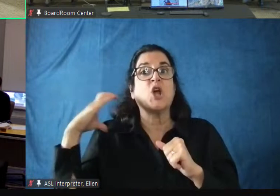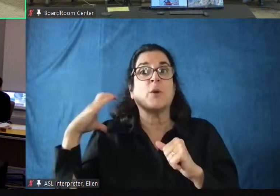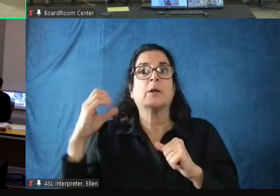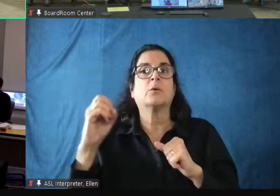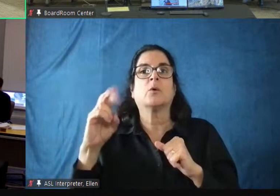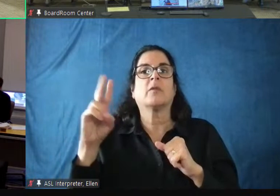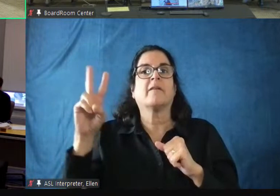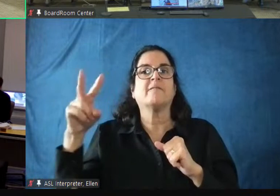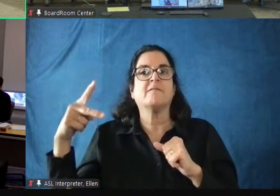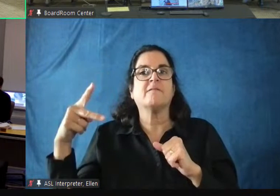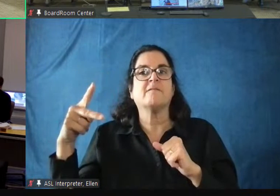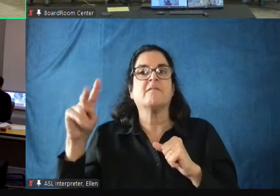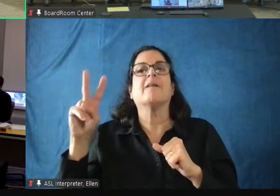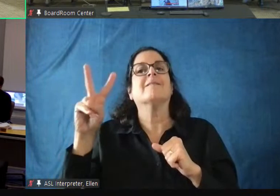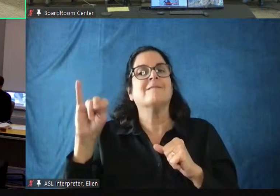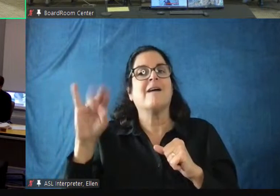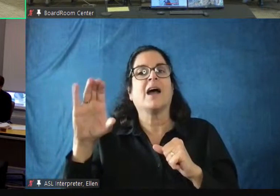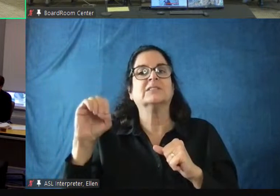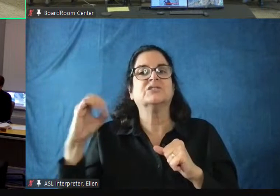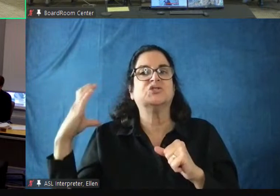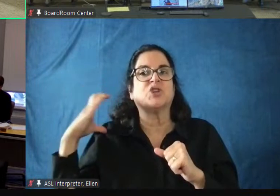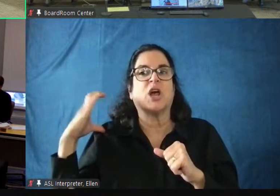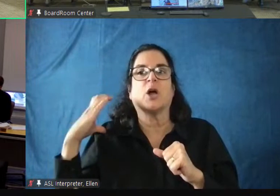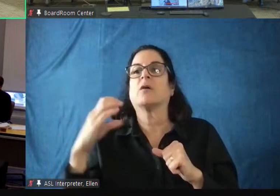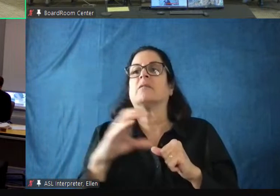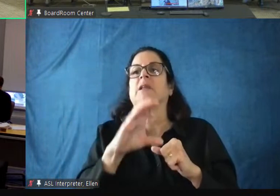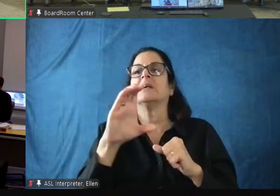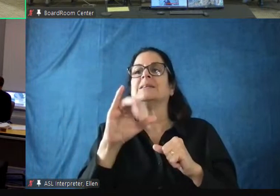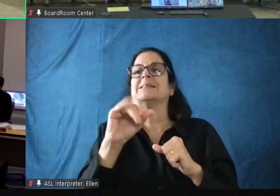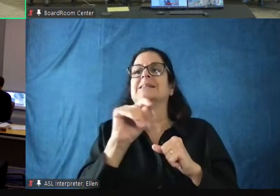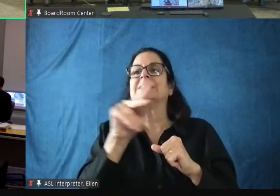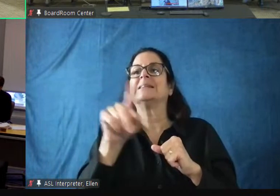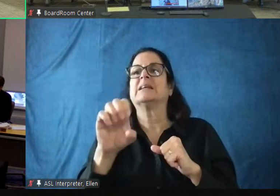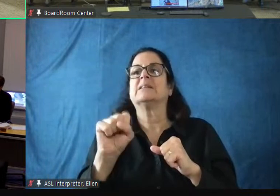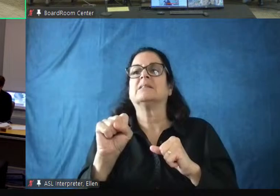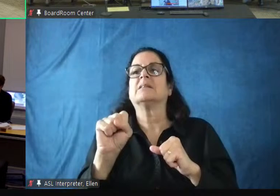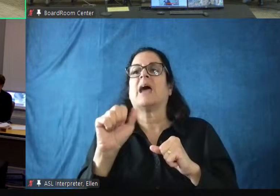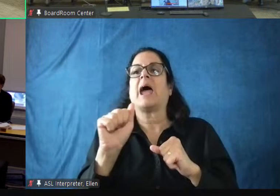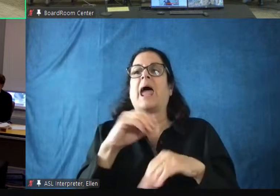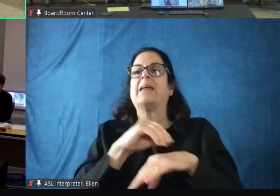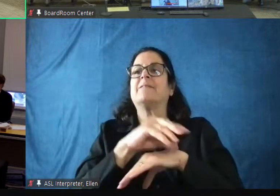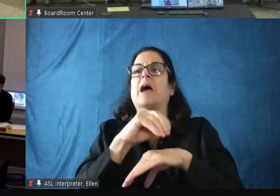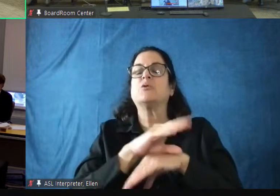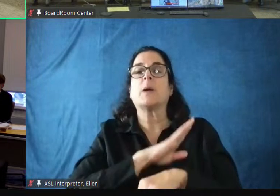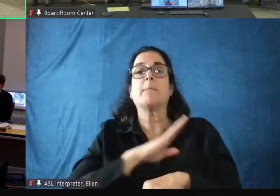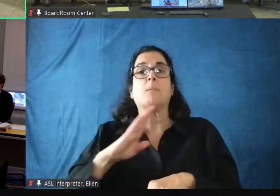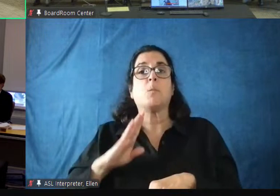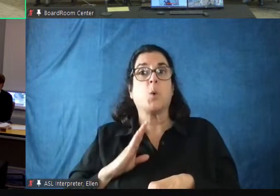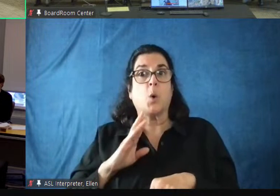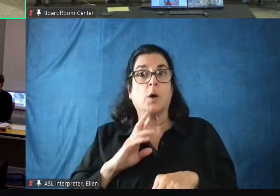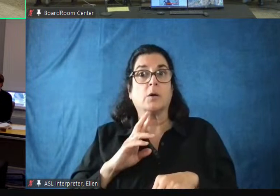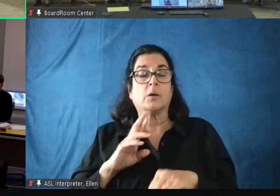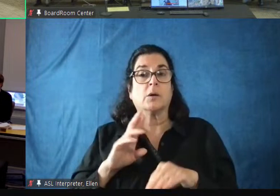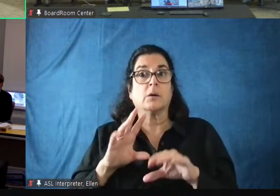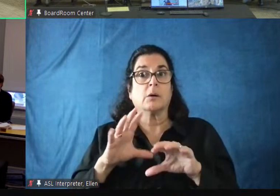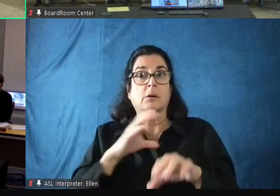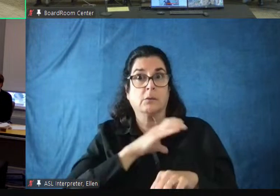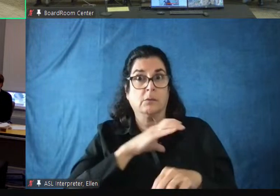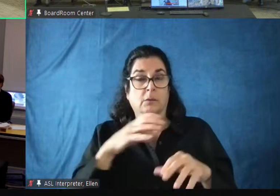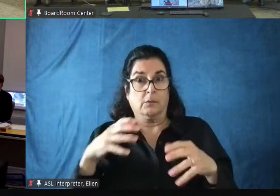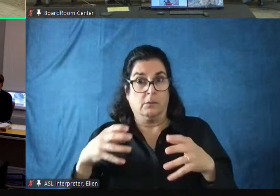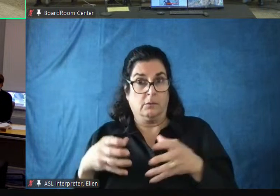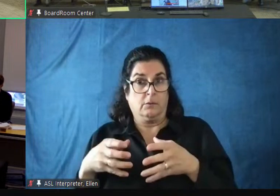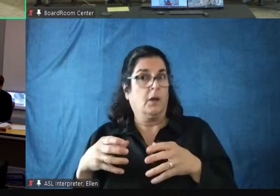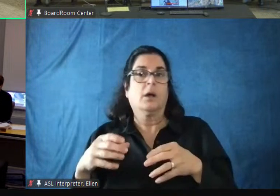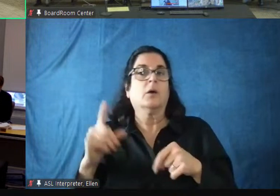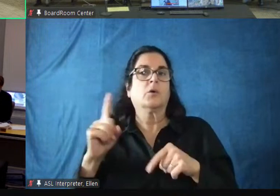Citizens Advisory Board is able to appear today, or was able to appear today. And the request